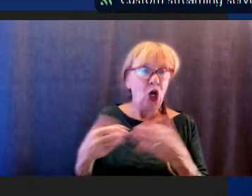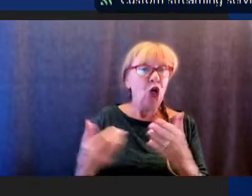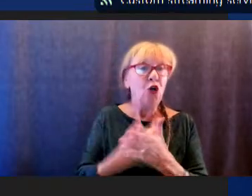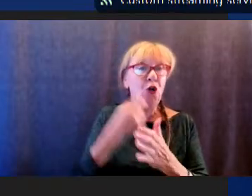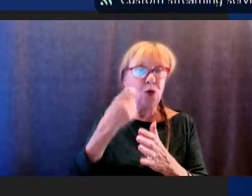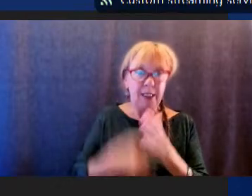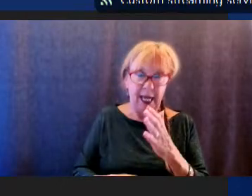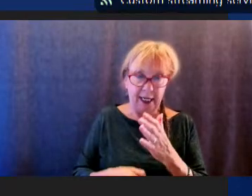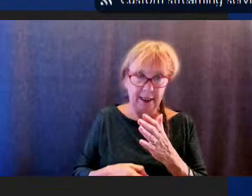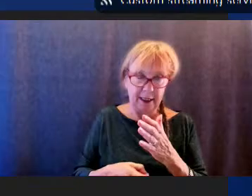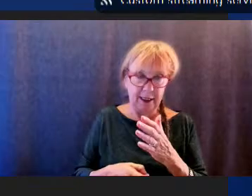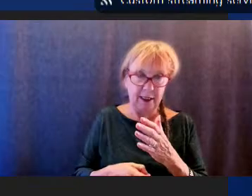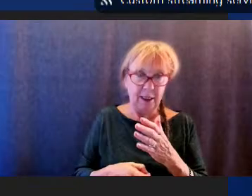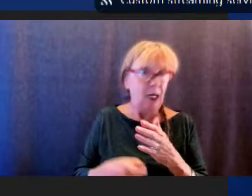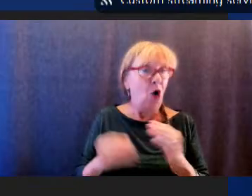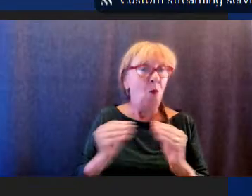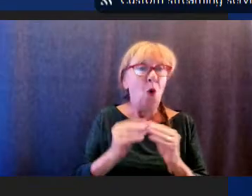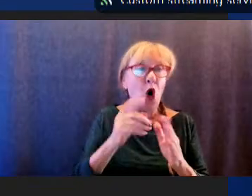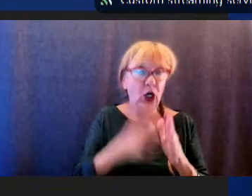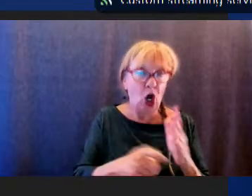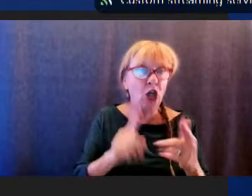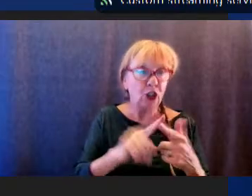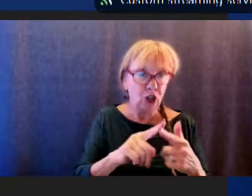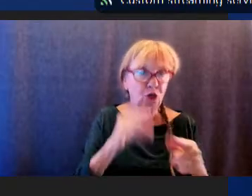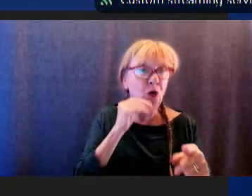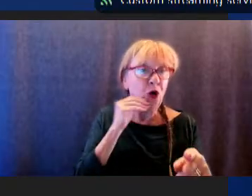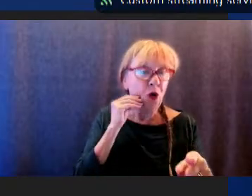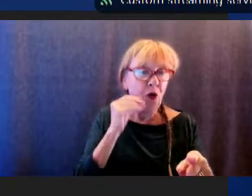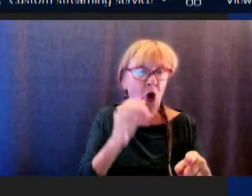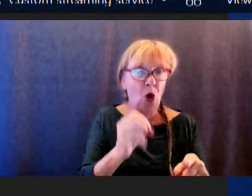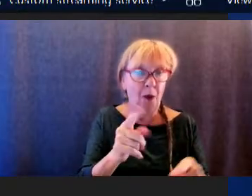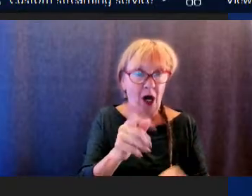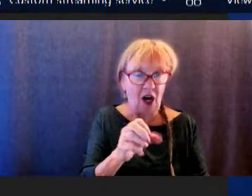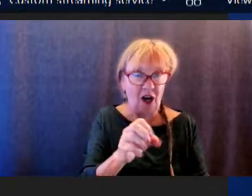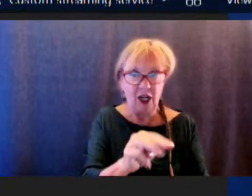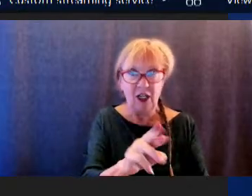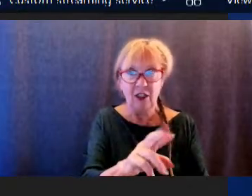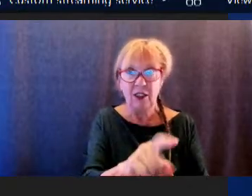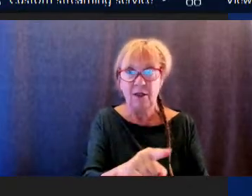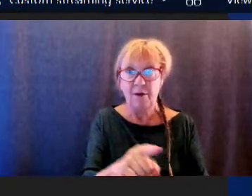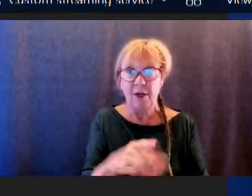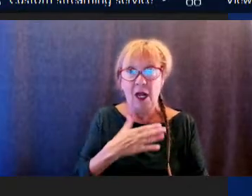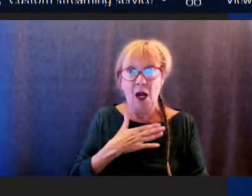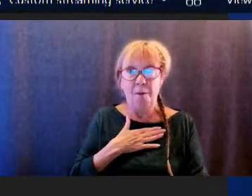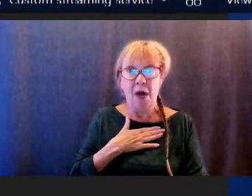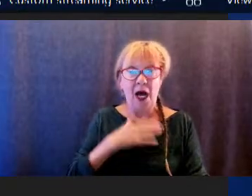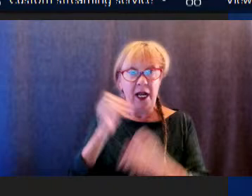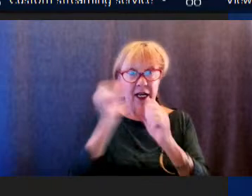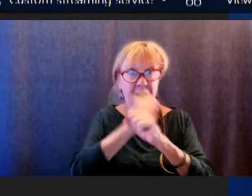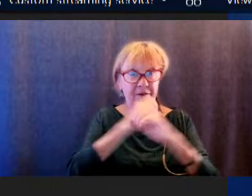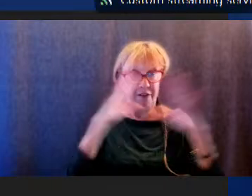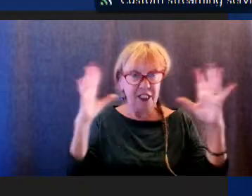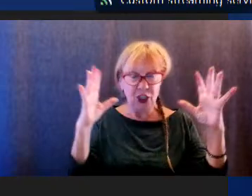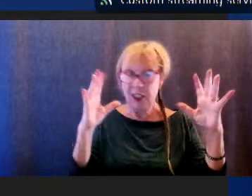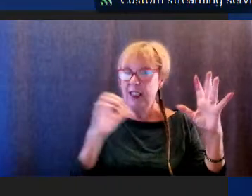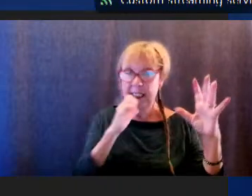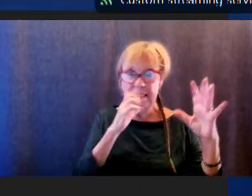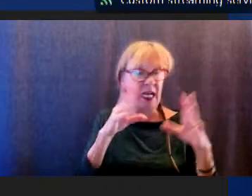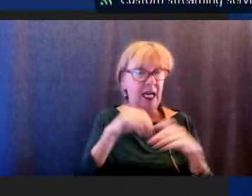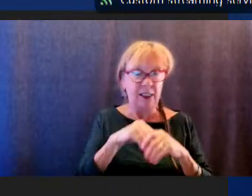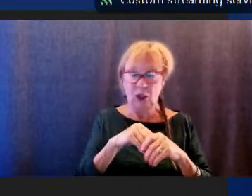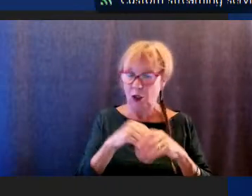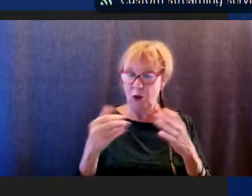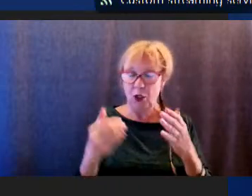the homeowners. Again, I want to repeat that. Unlike the Blue Ribbon Commission, my vision for recovery does not include new